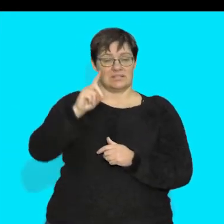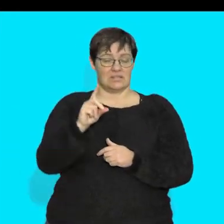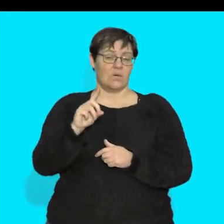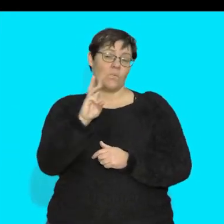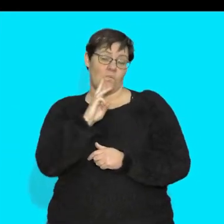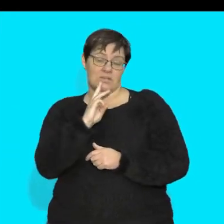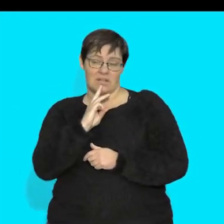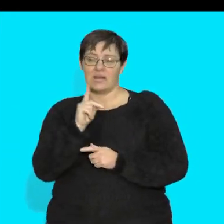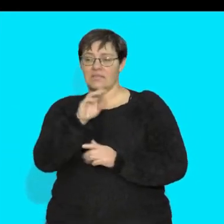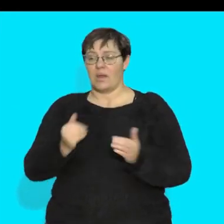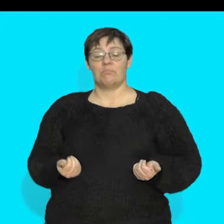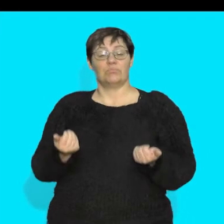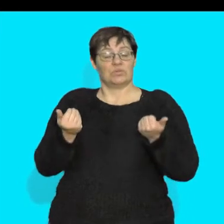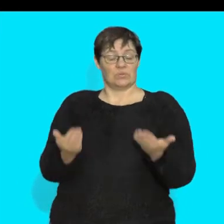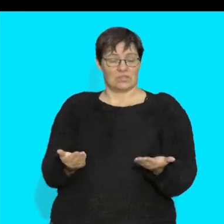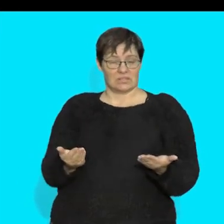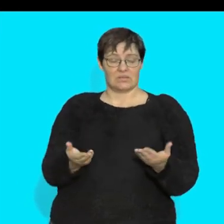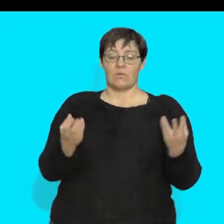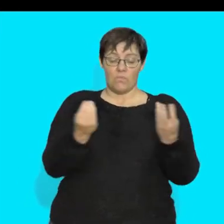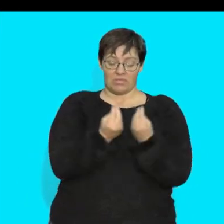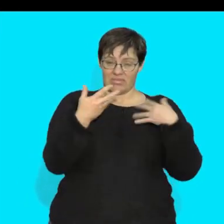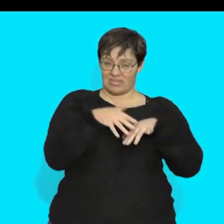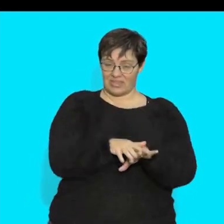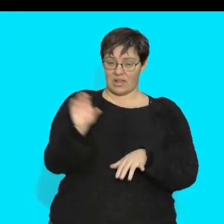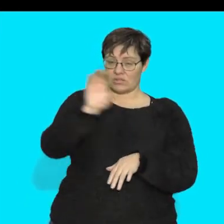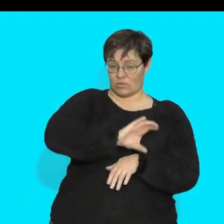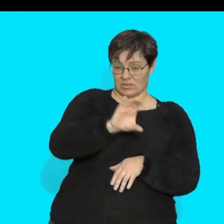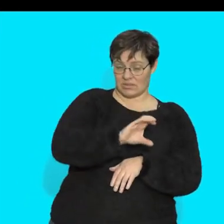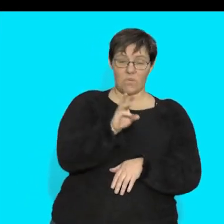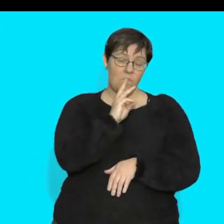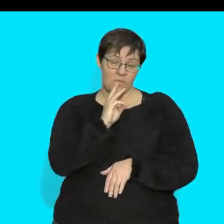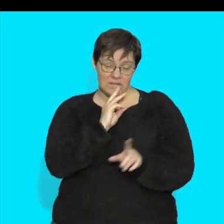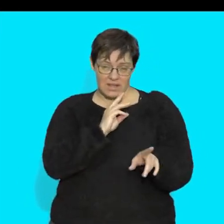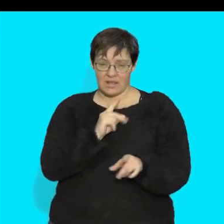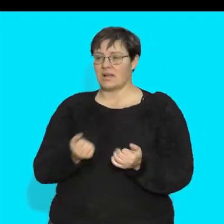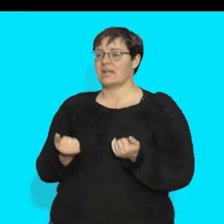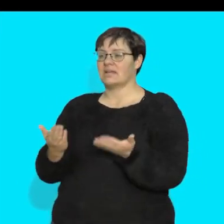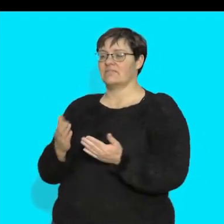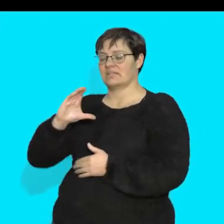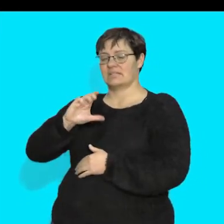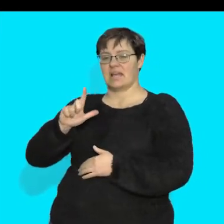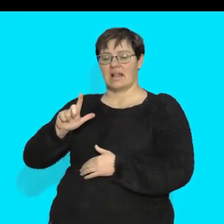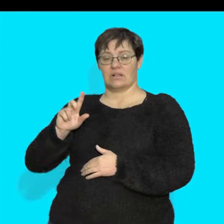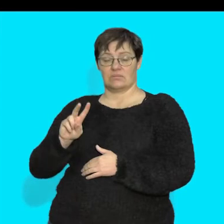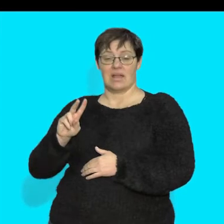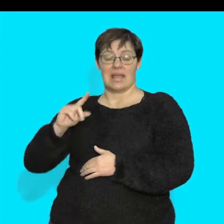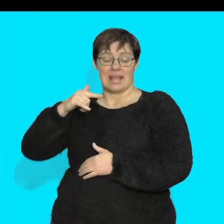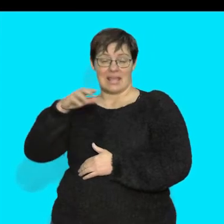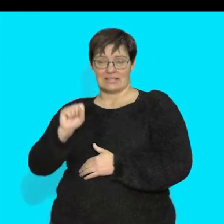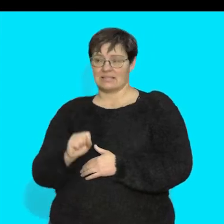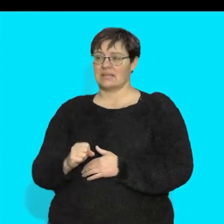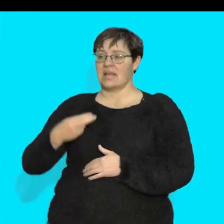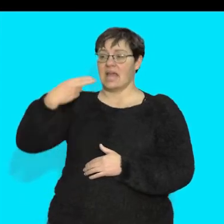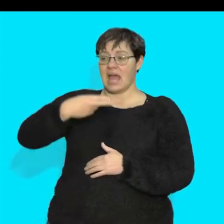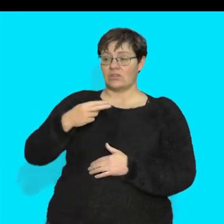and that liquid water produces, with the combination of salt and water, it produces for us chlorine gas,